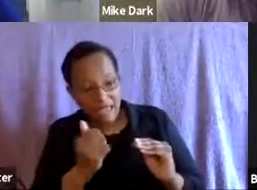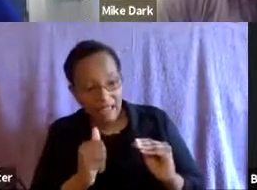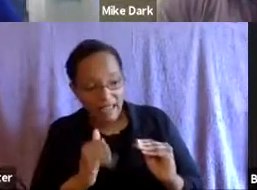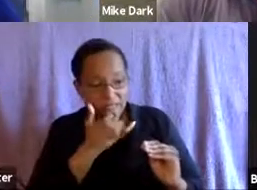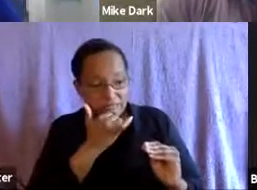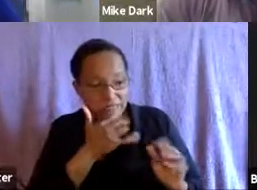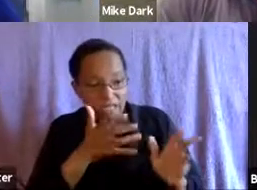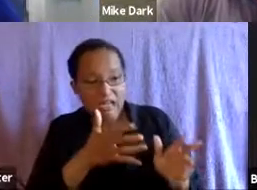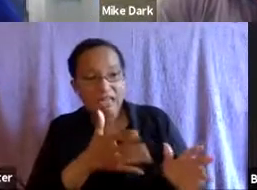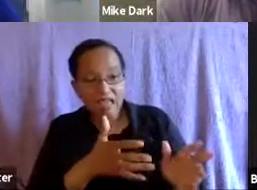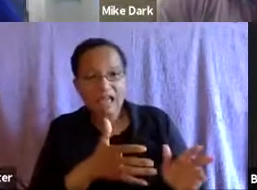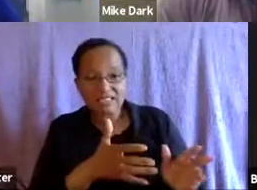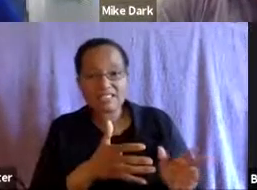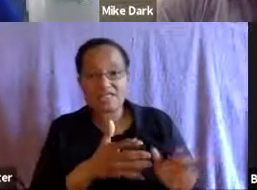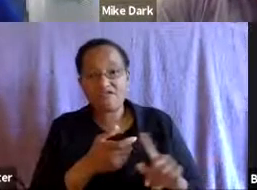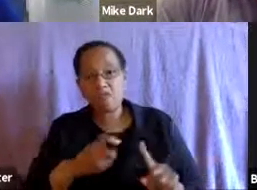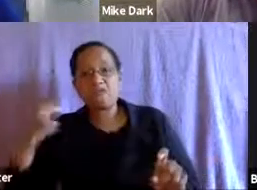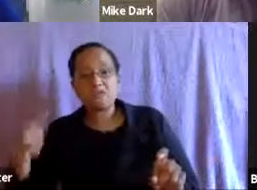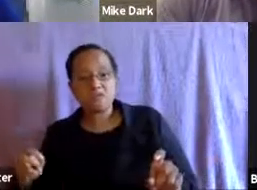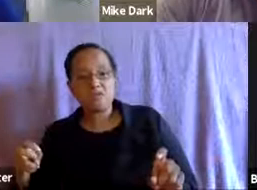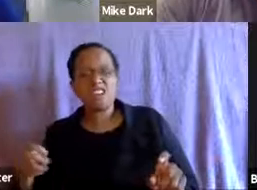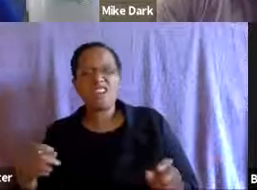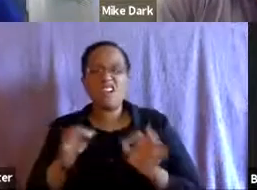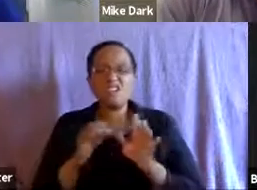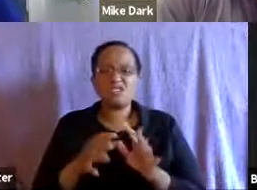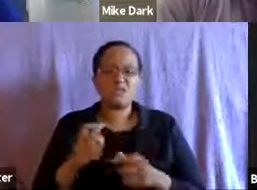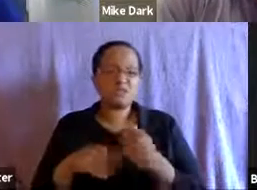and sometimes so.